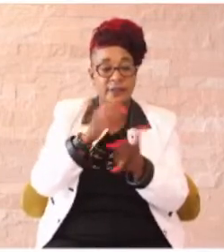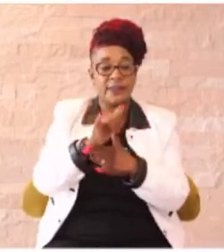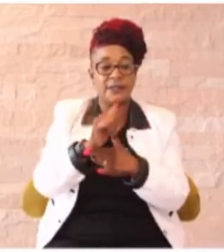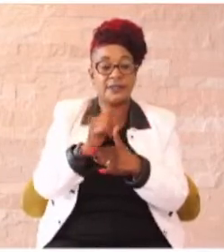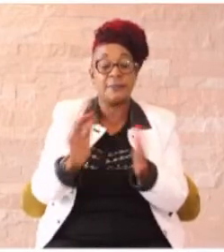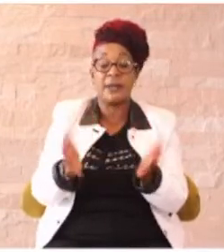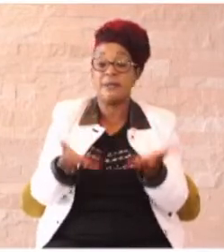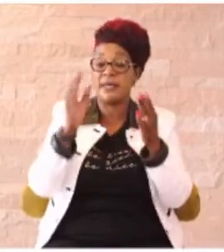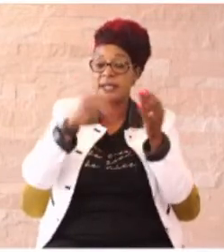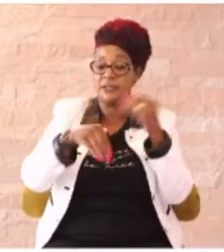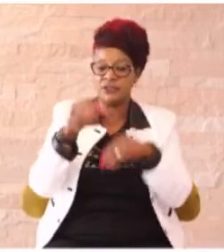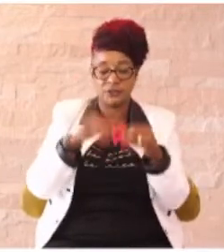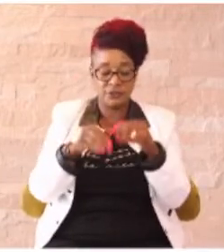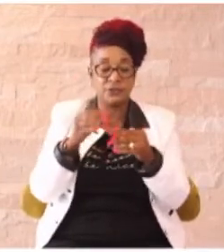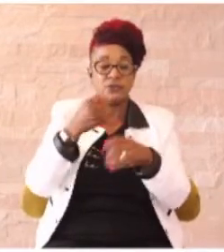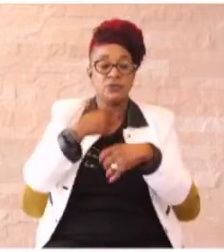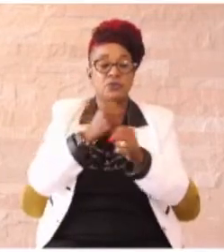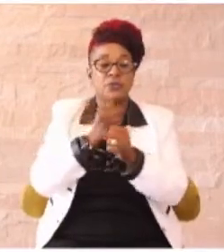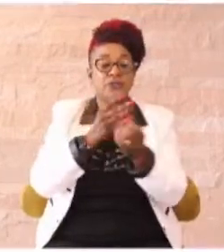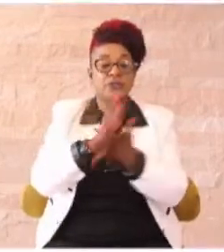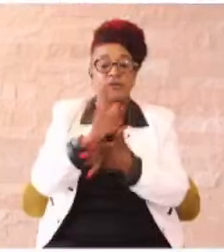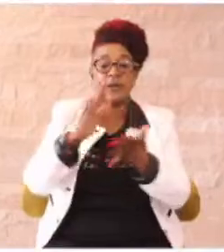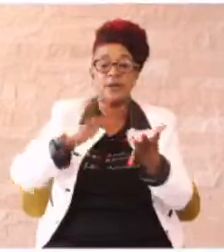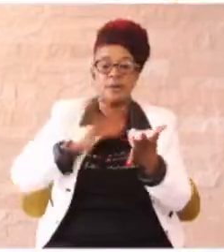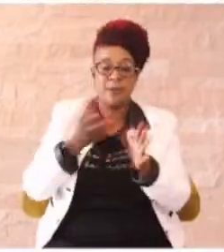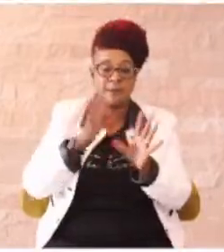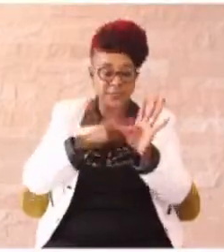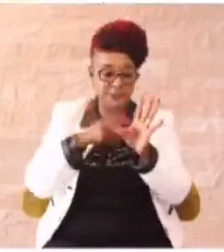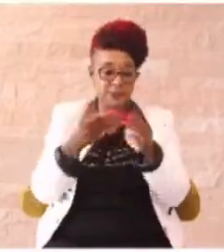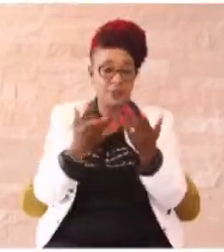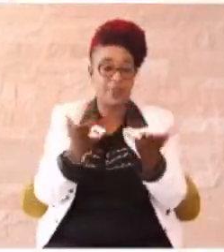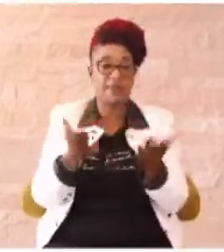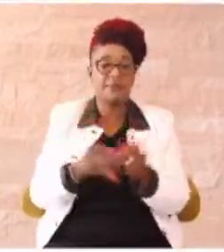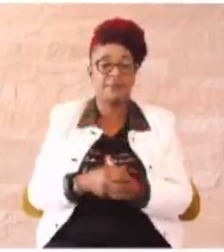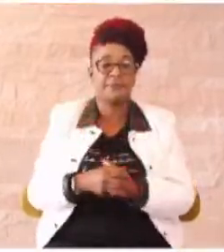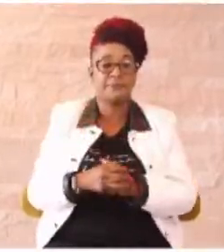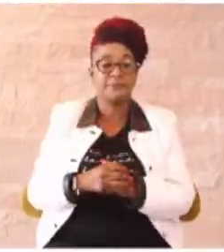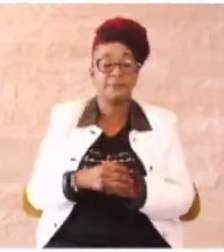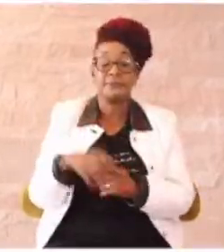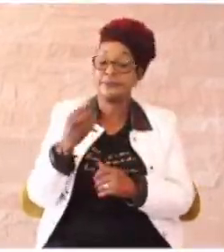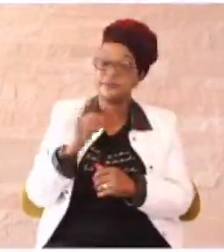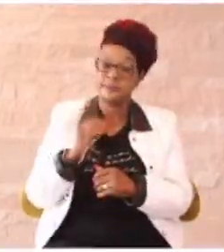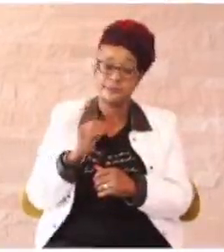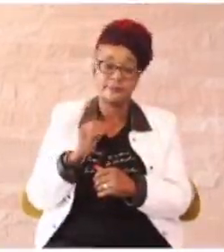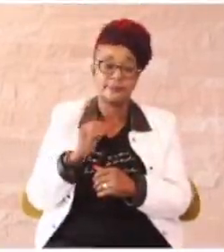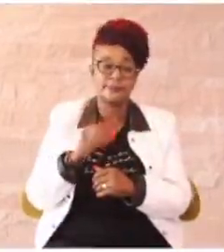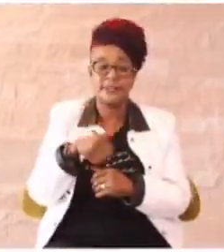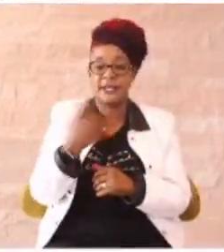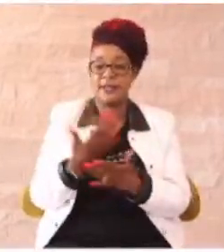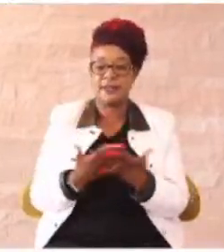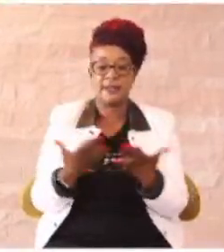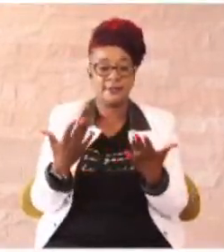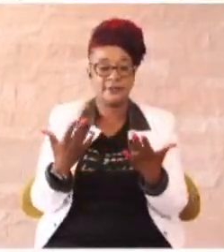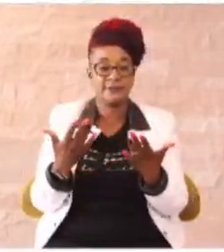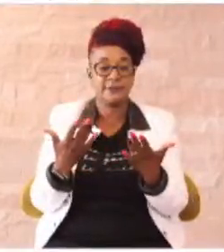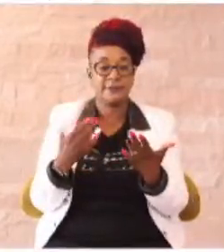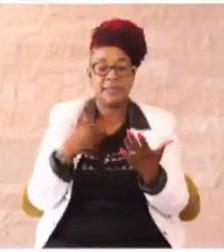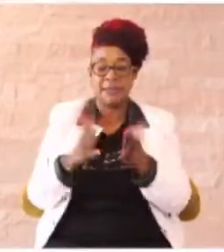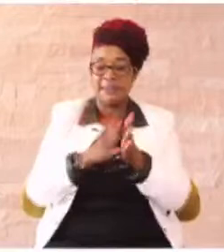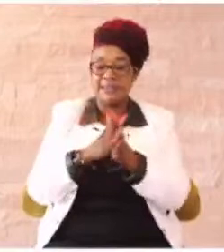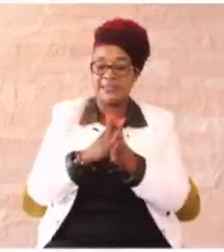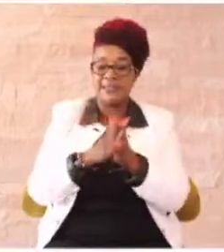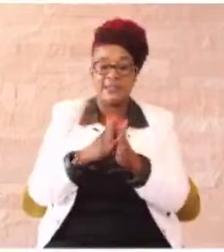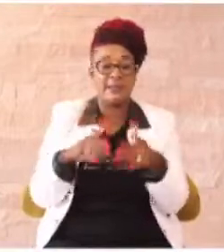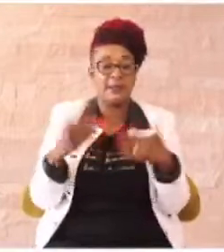upcoming election to ensure the women's full participation. So the other thing I'm excited about